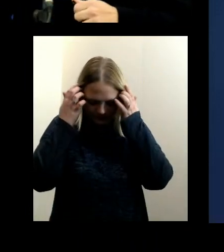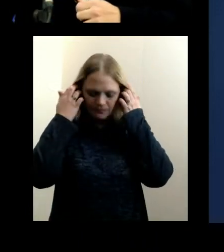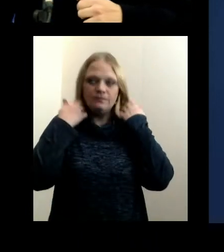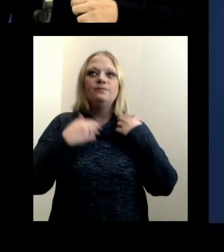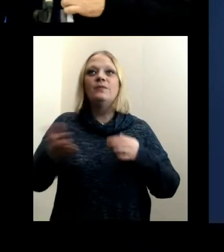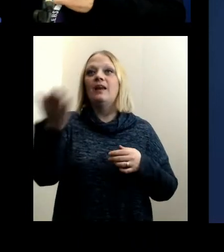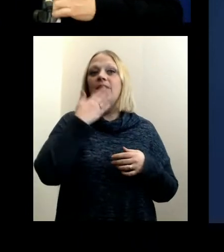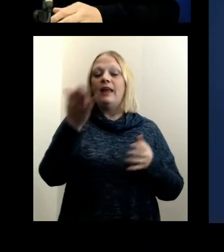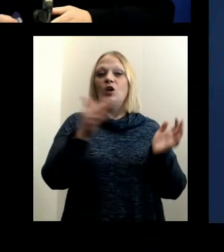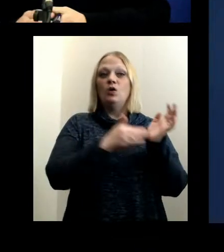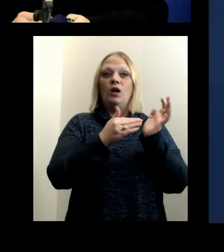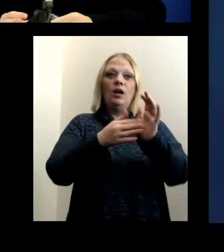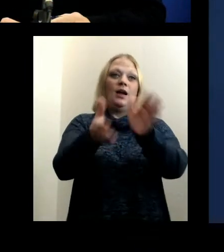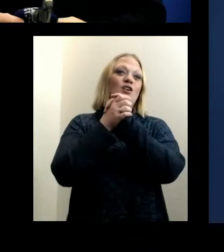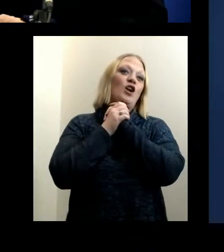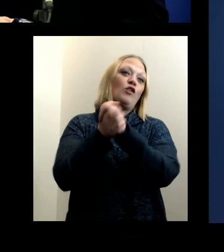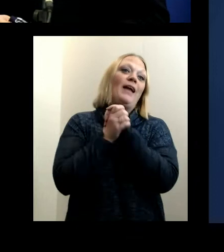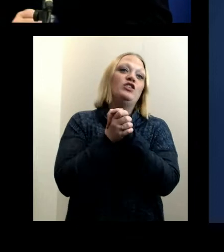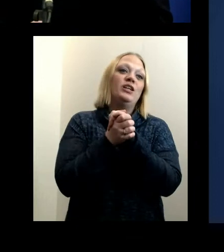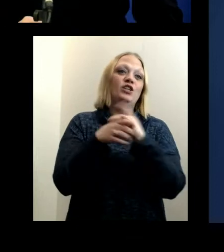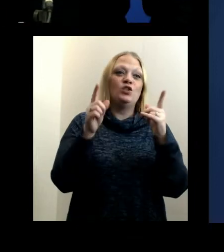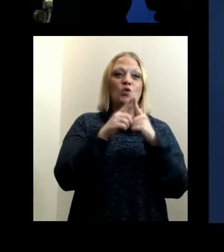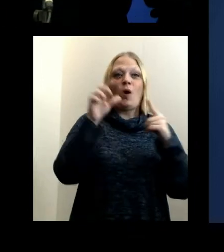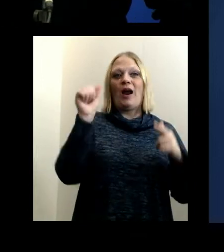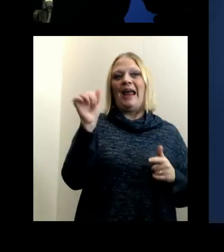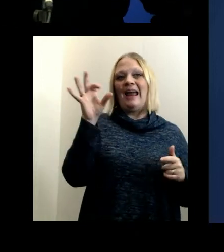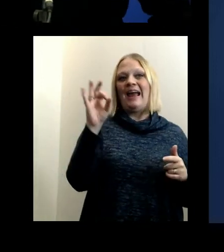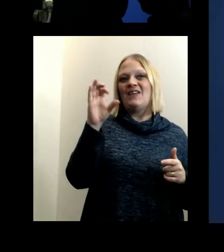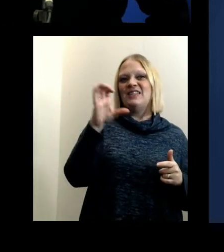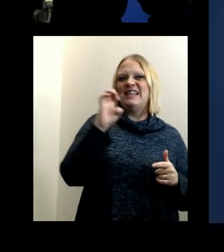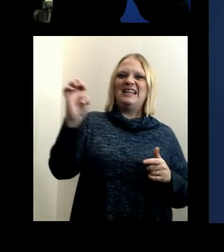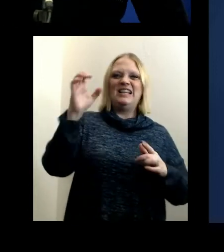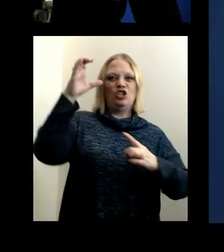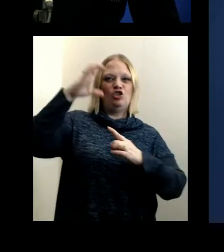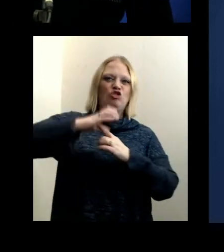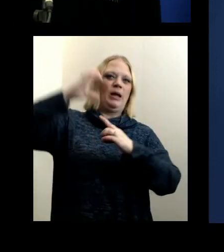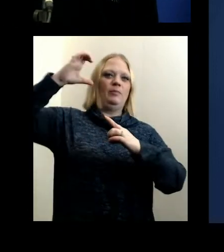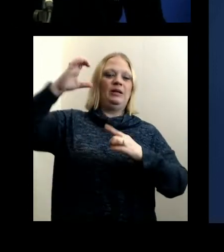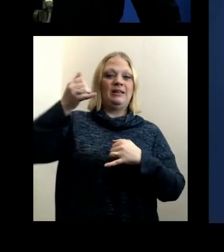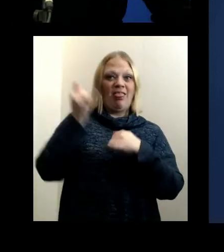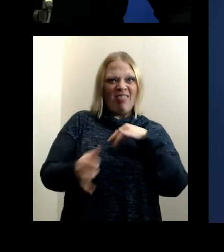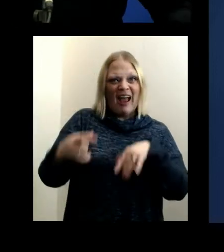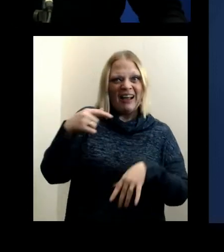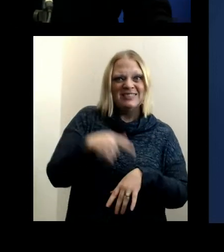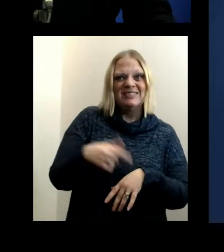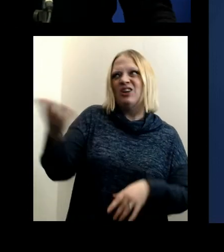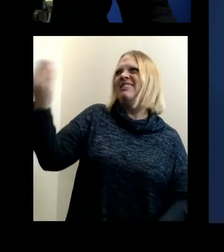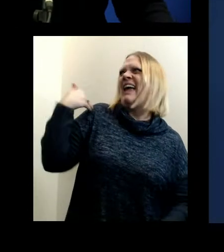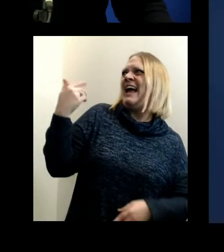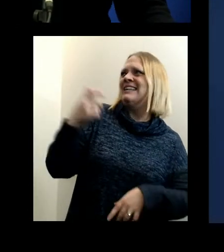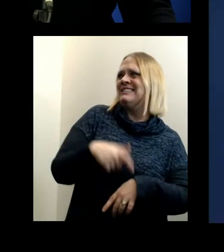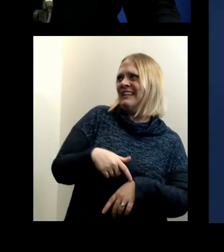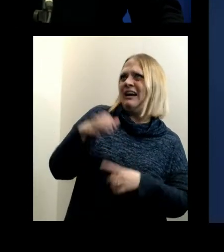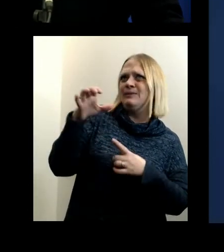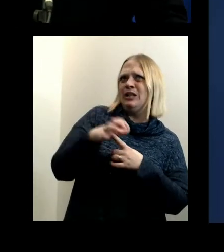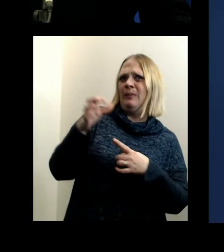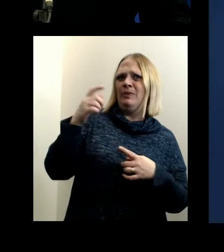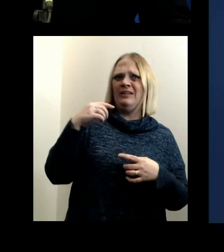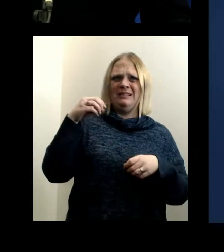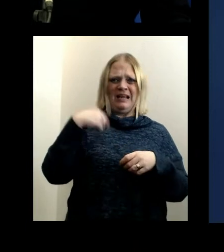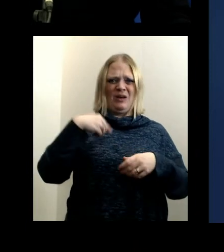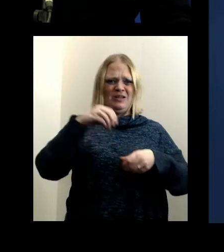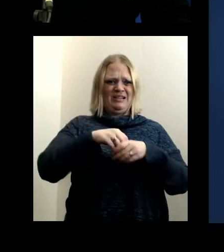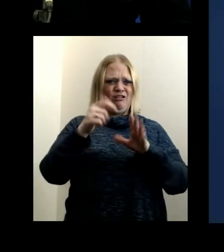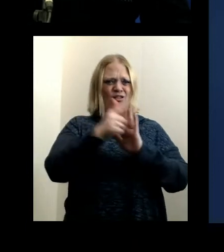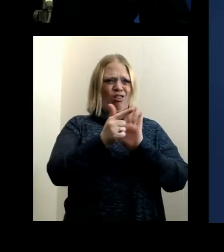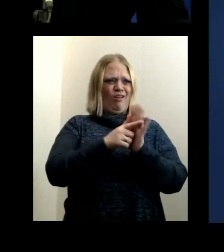Thank you, Doctor. Congratulations to our AFC's champion Buffalo Bills. The last time they were champions, I was in law school a long time ago.